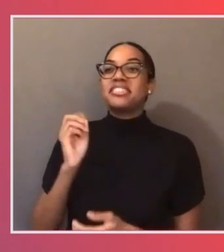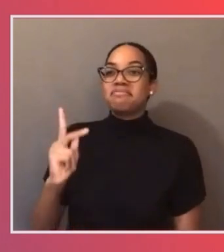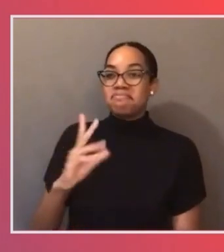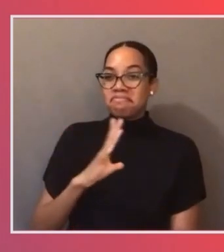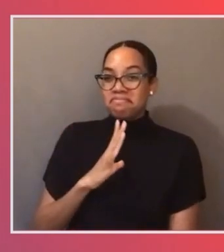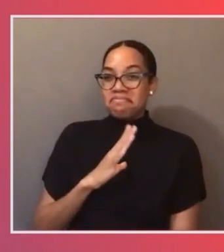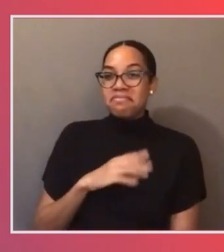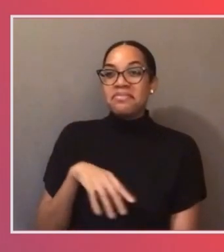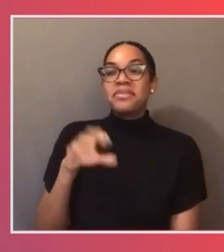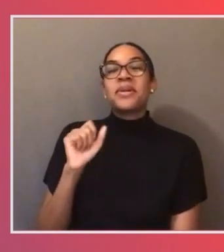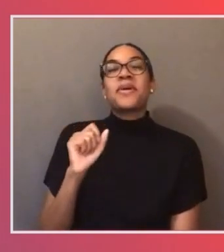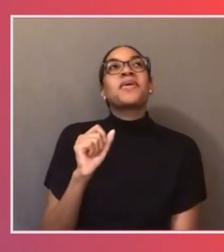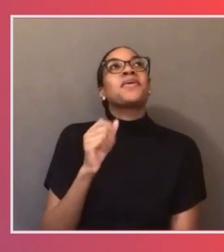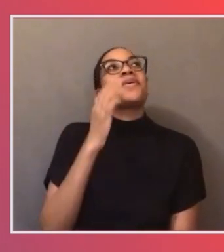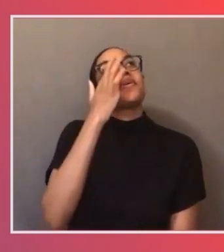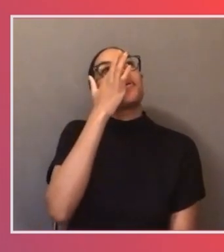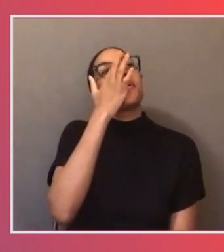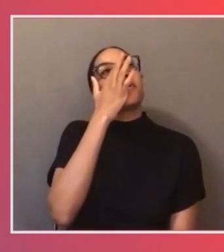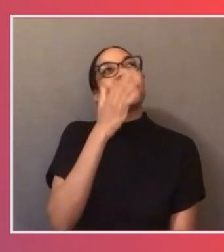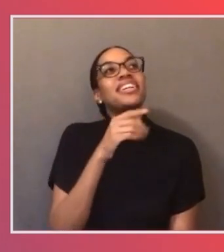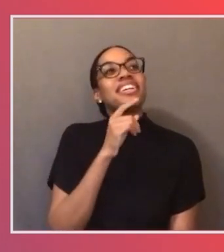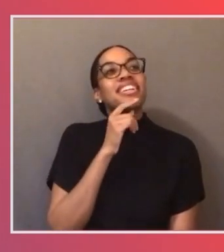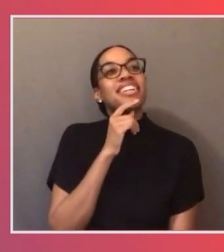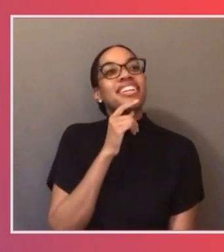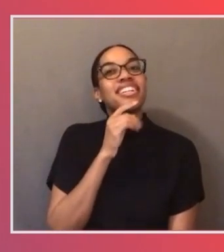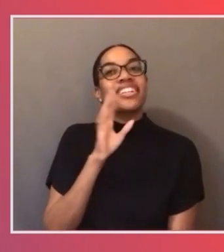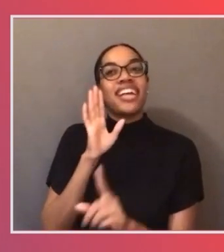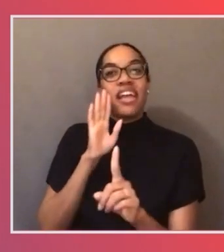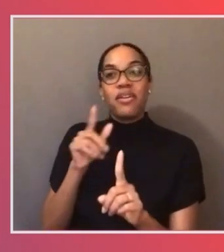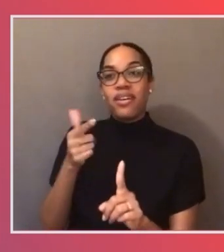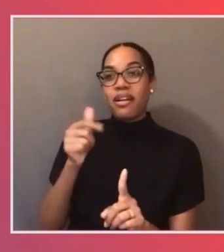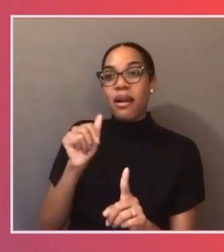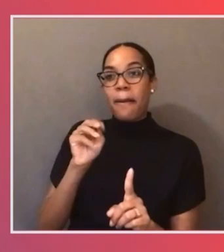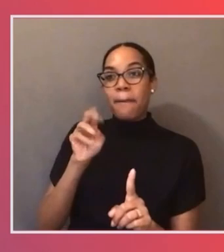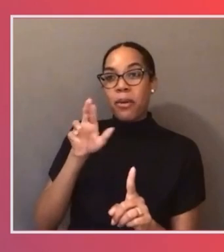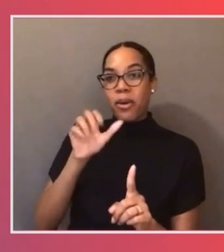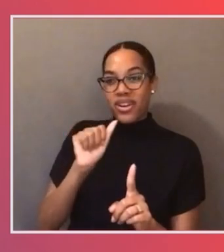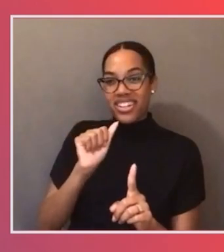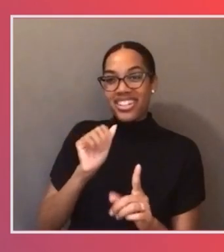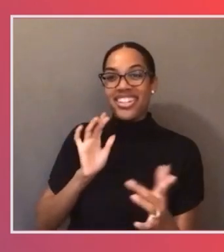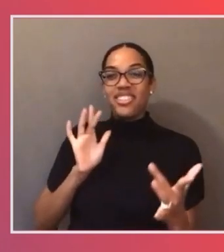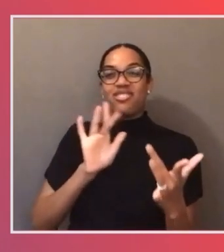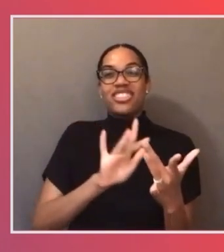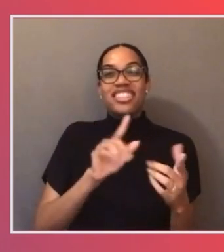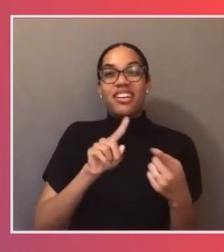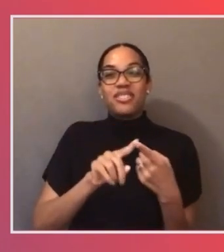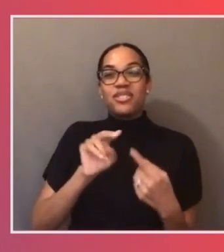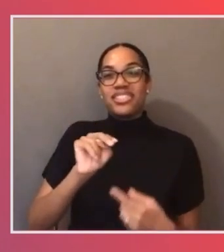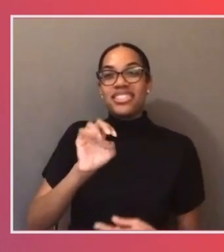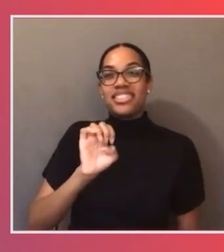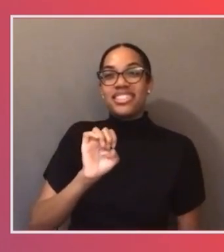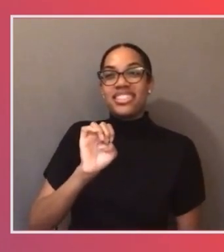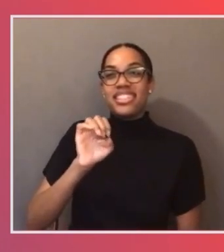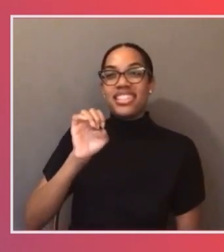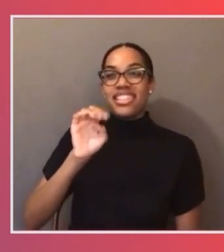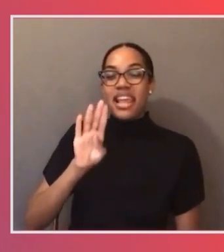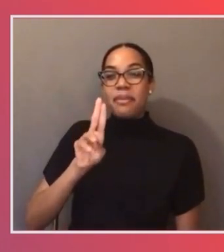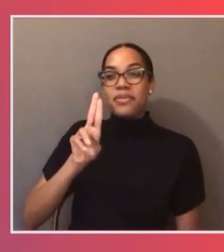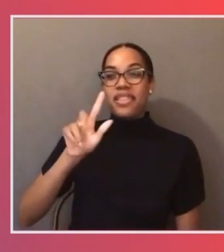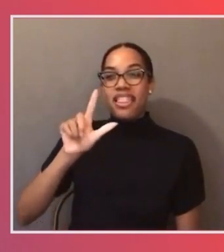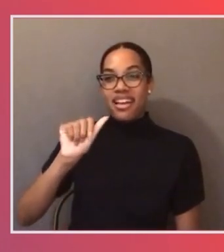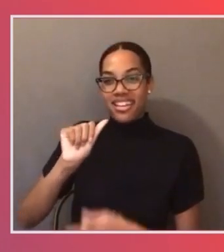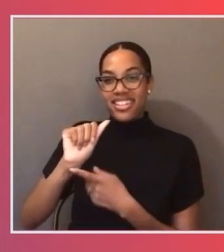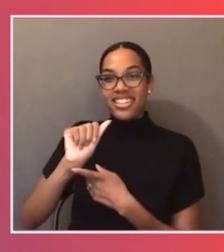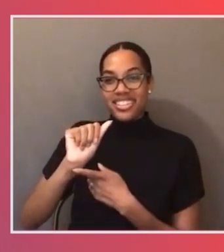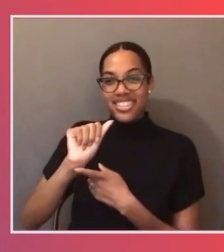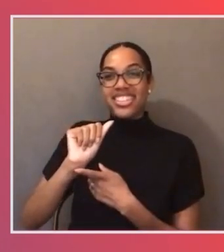when Gamora reaches out to Nebula. because my sister is very important to me, and I know